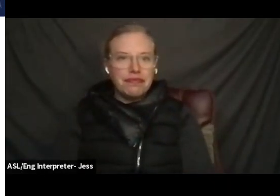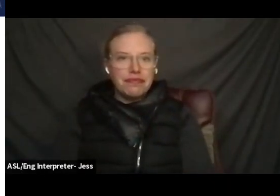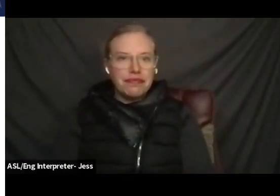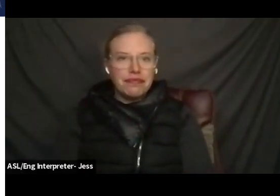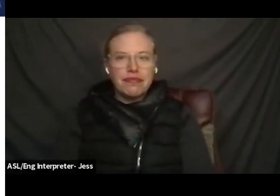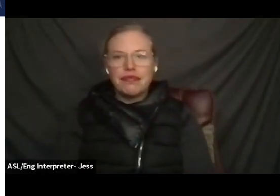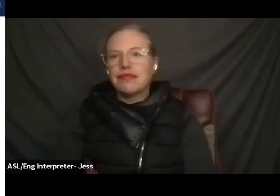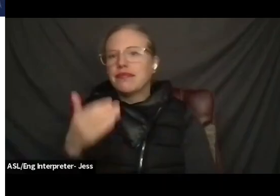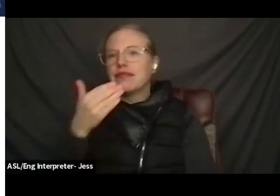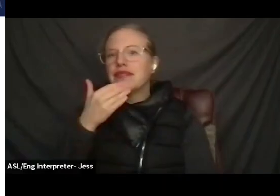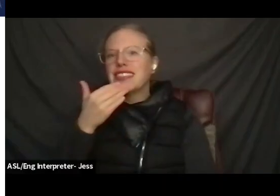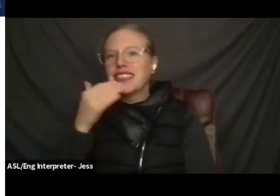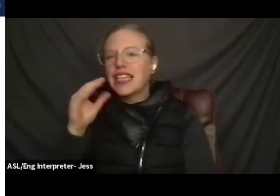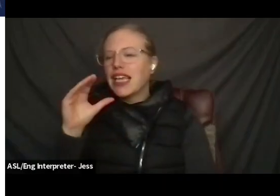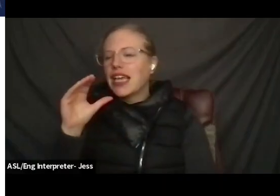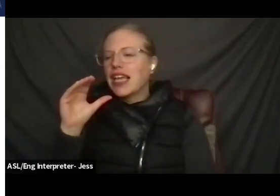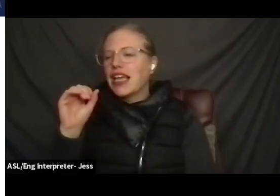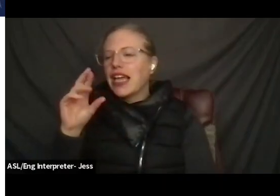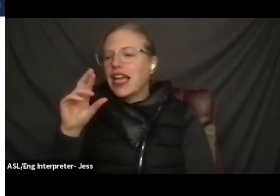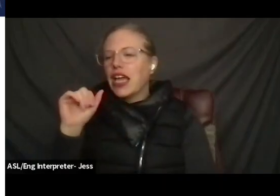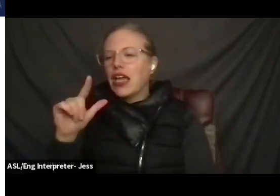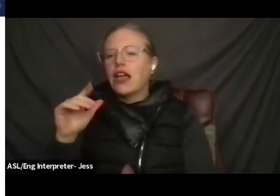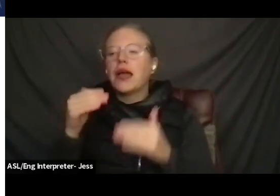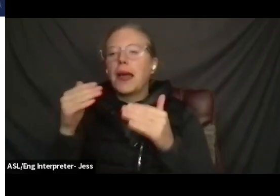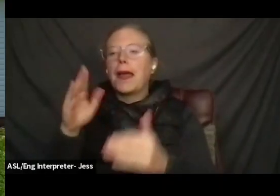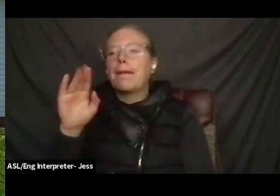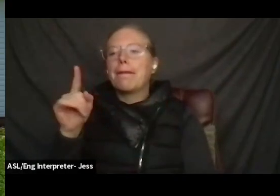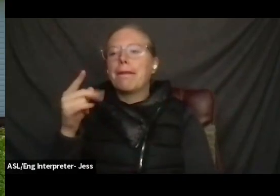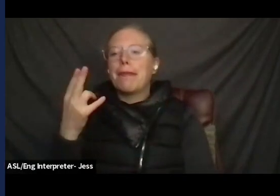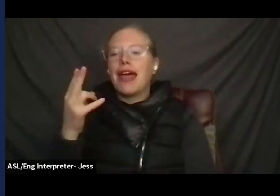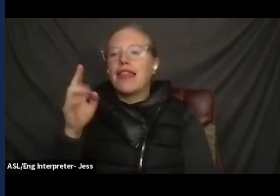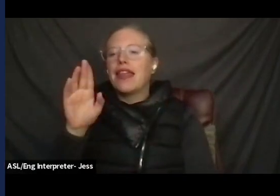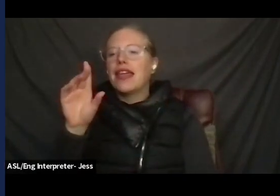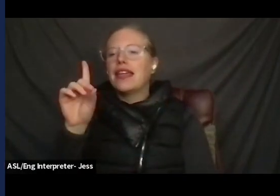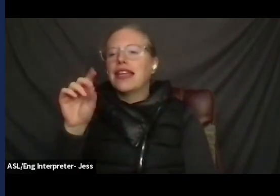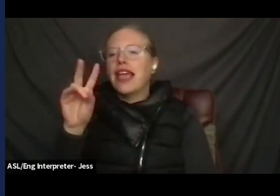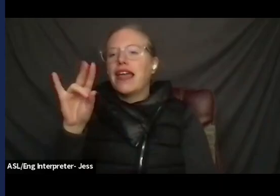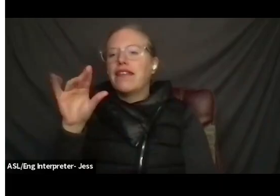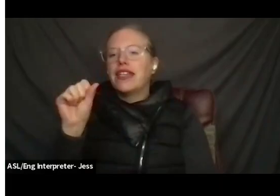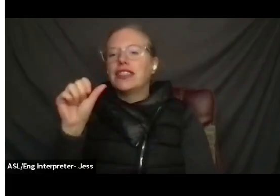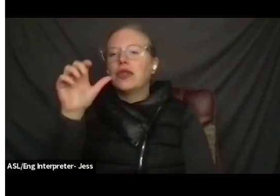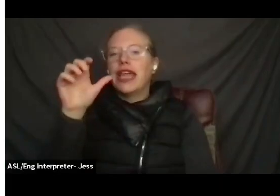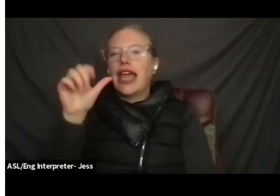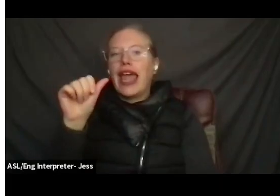Thank you, Carol, so much. And we'll move on to Beth Davies with AEOA.